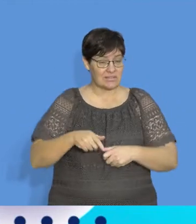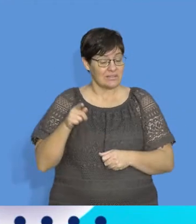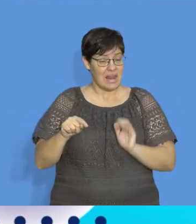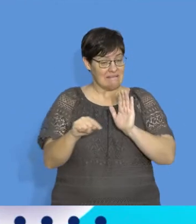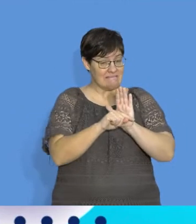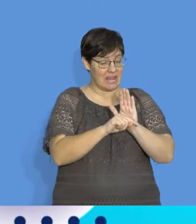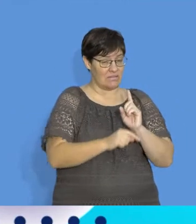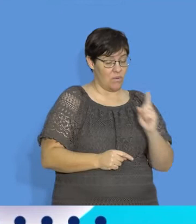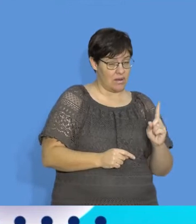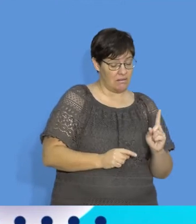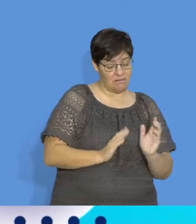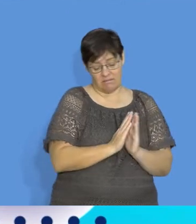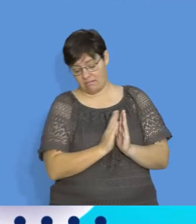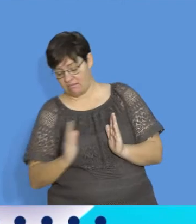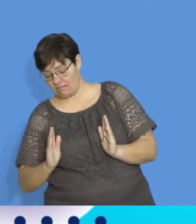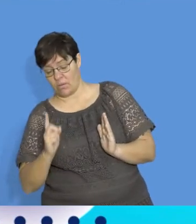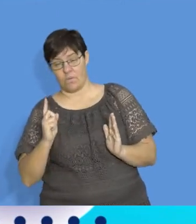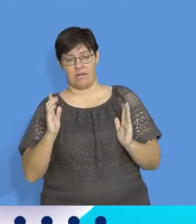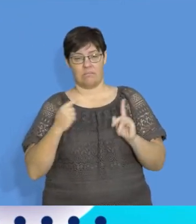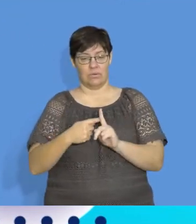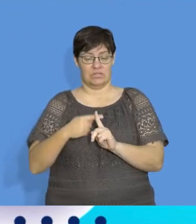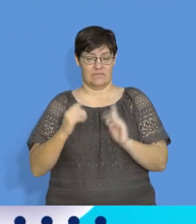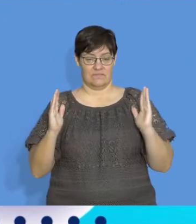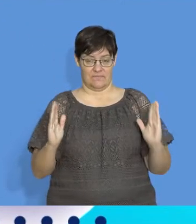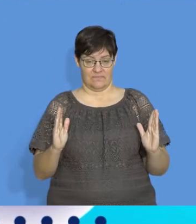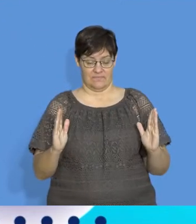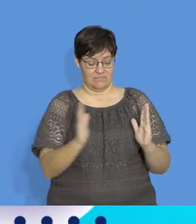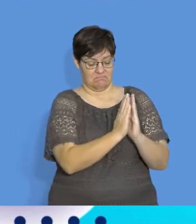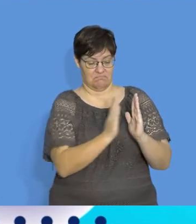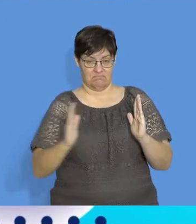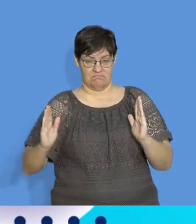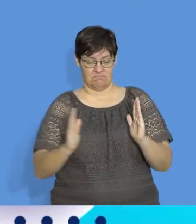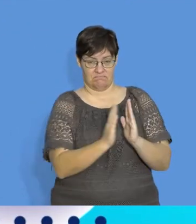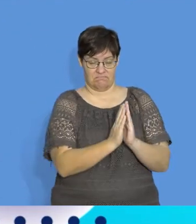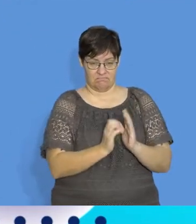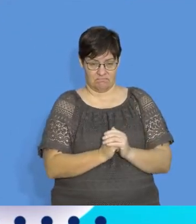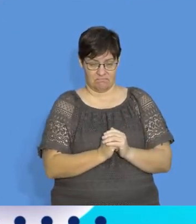And correlation is from -1 to +1.